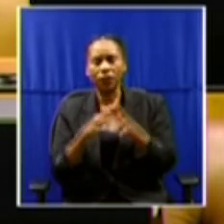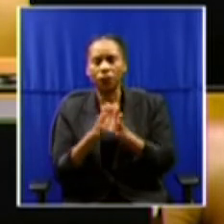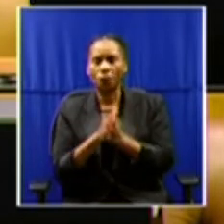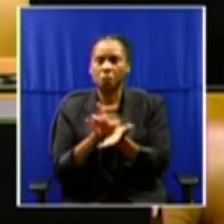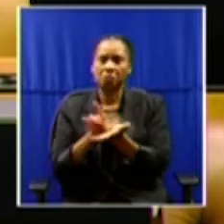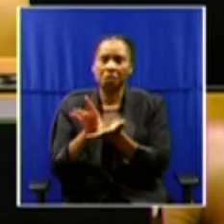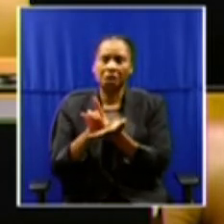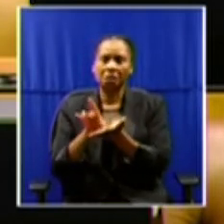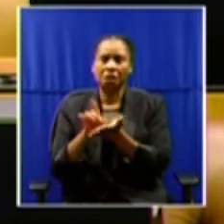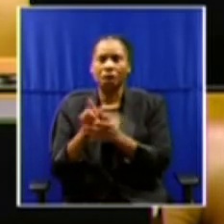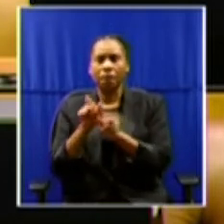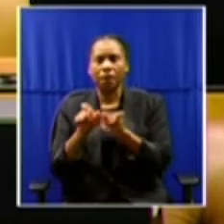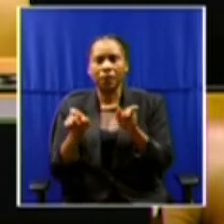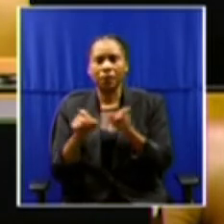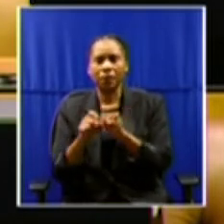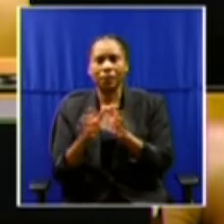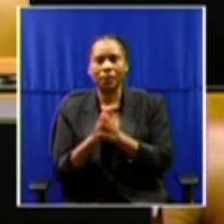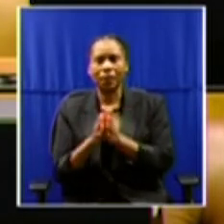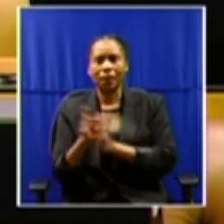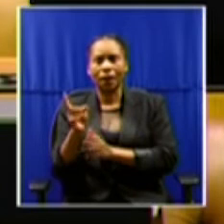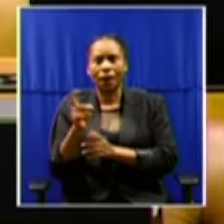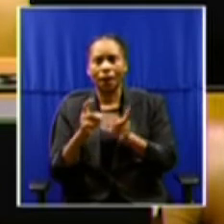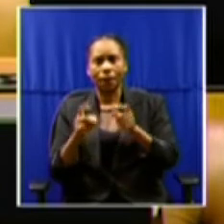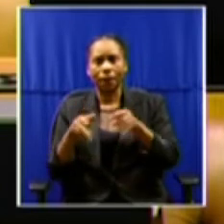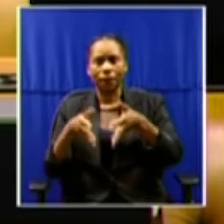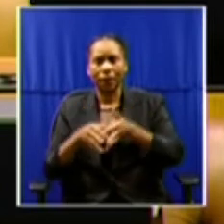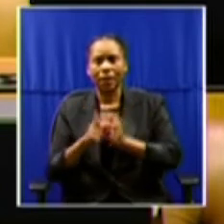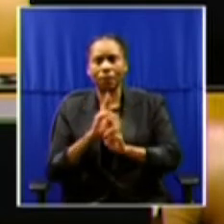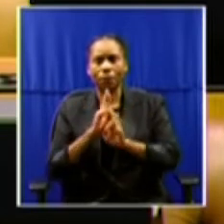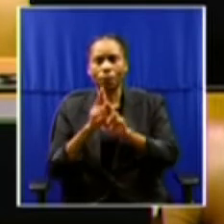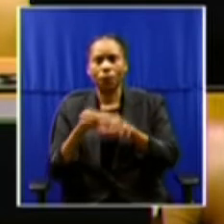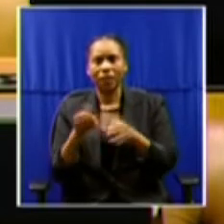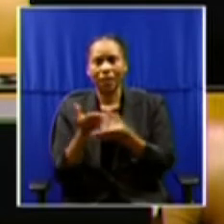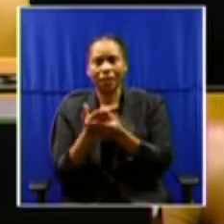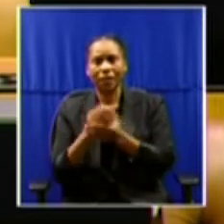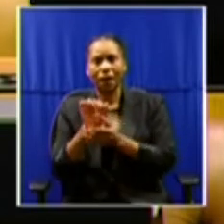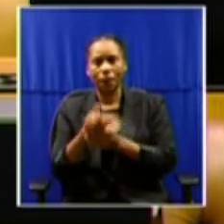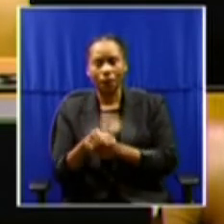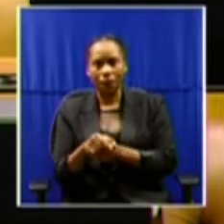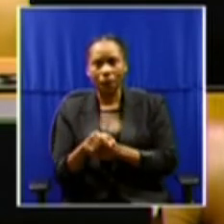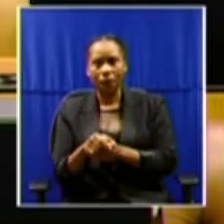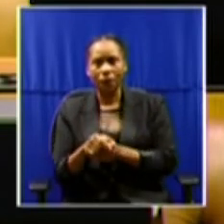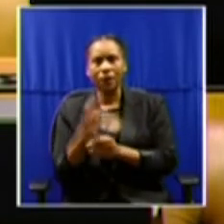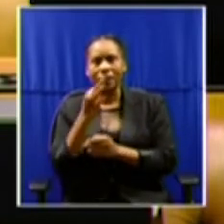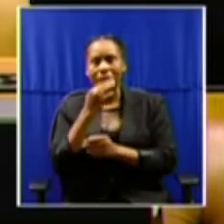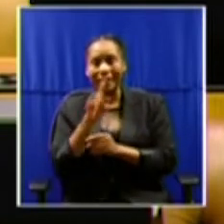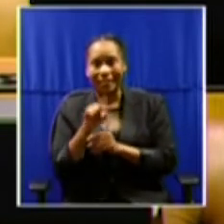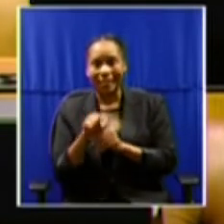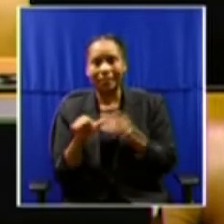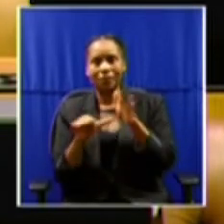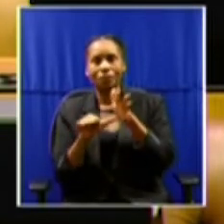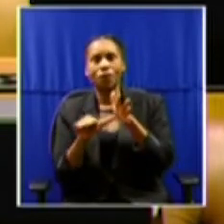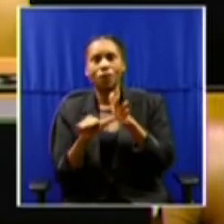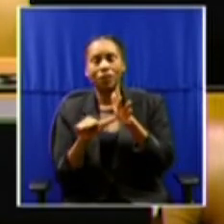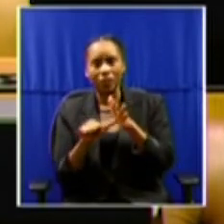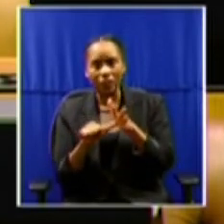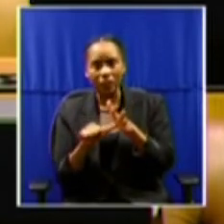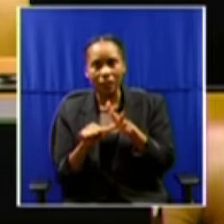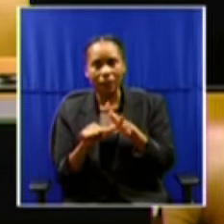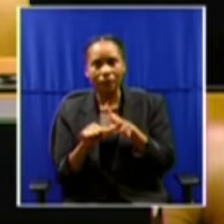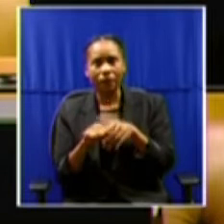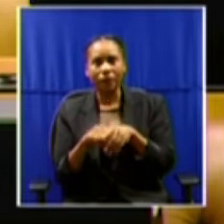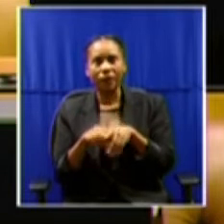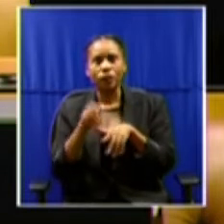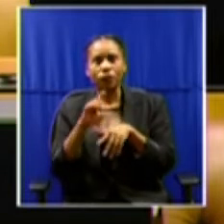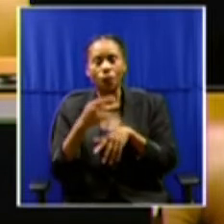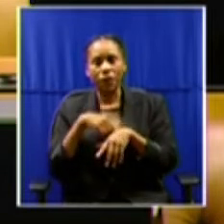away the people that are there. So we are saying it's a priority case declared by the President as pandemic. So as the